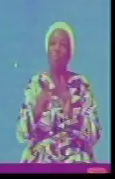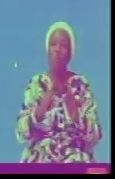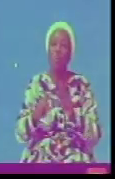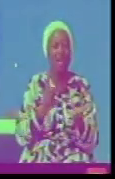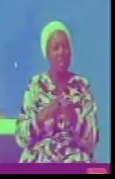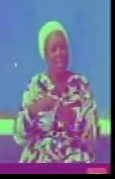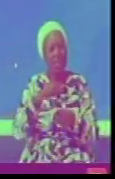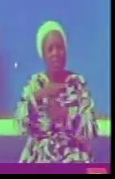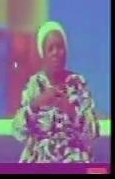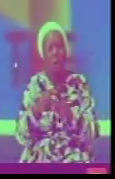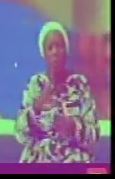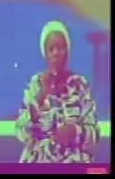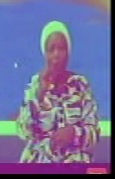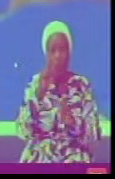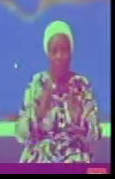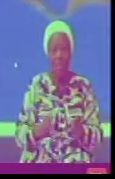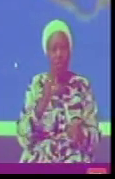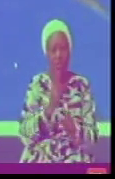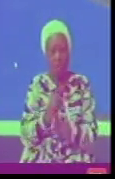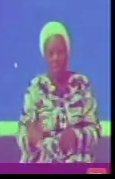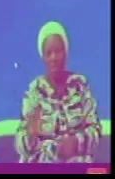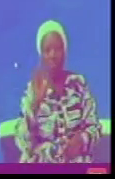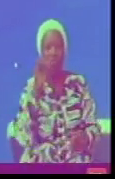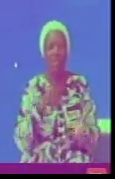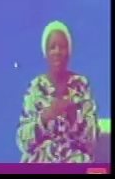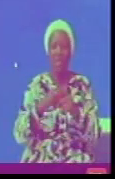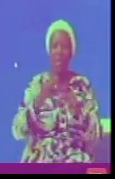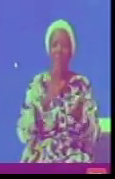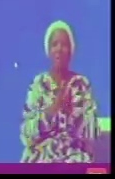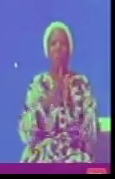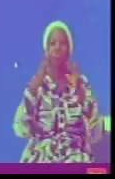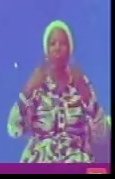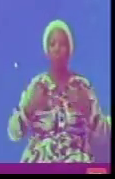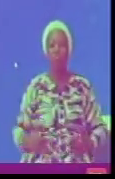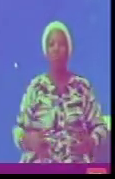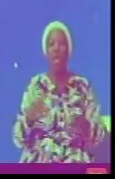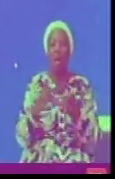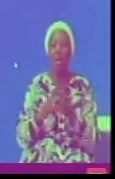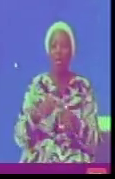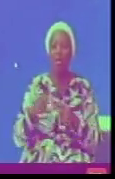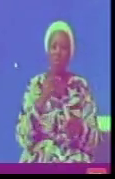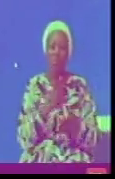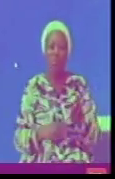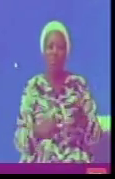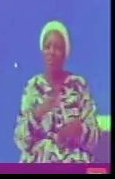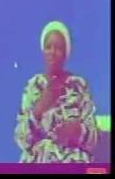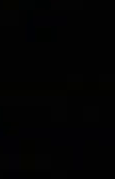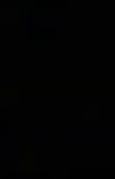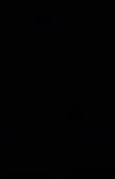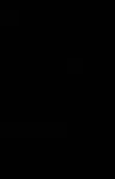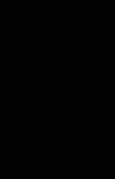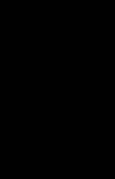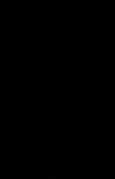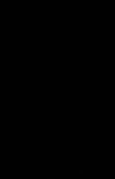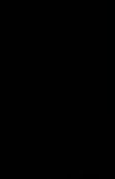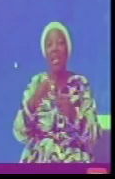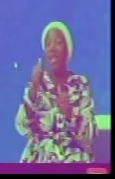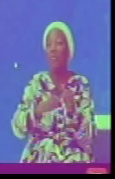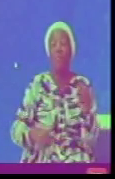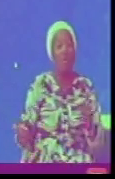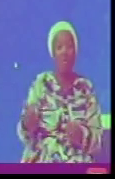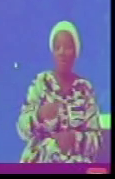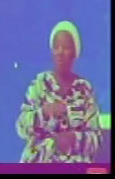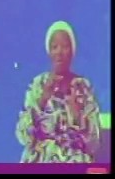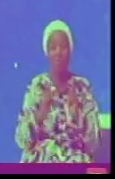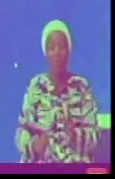those millions of people, thousands of people, when people pick it up and discouraged, what is it? What about this?